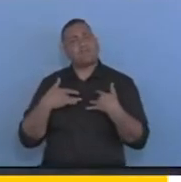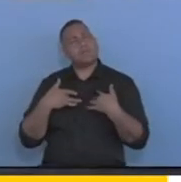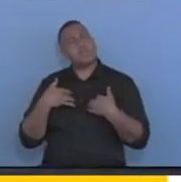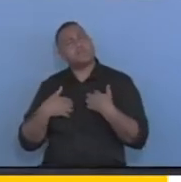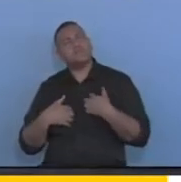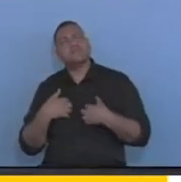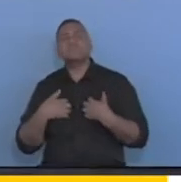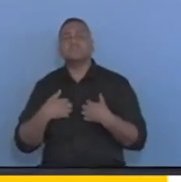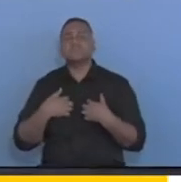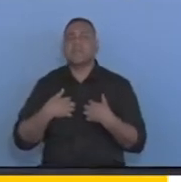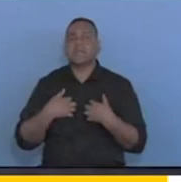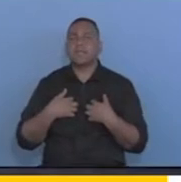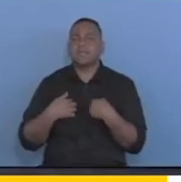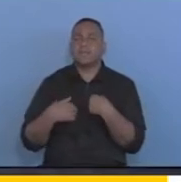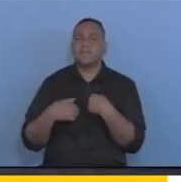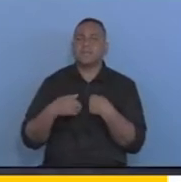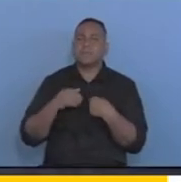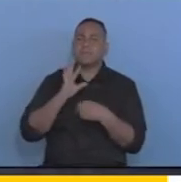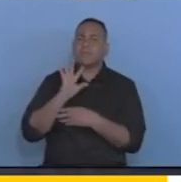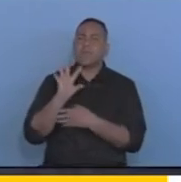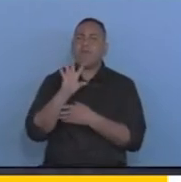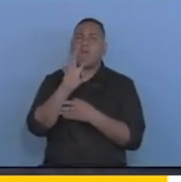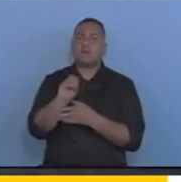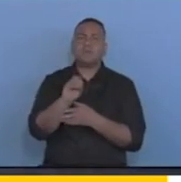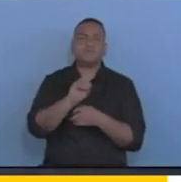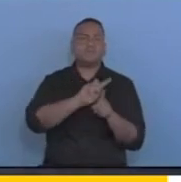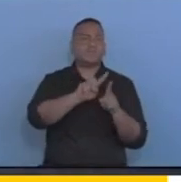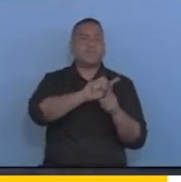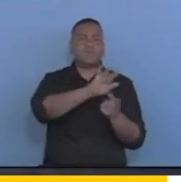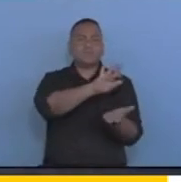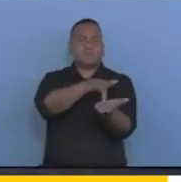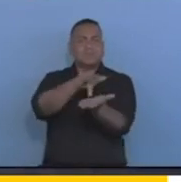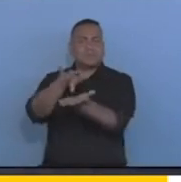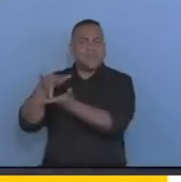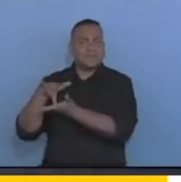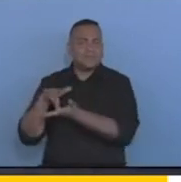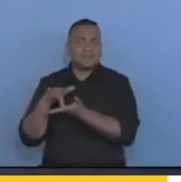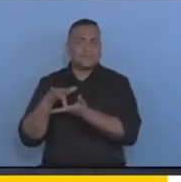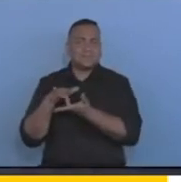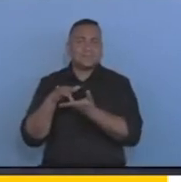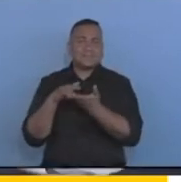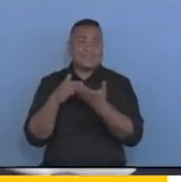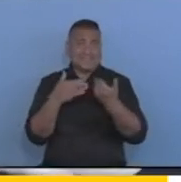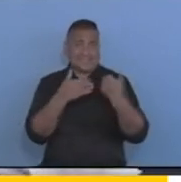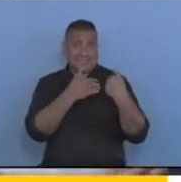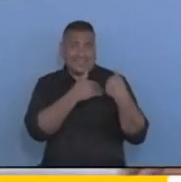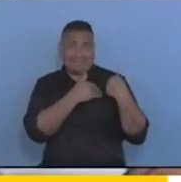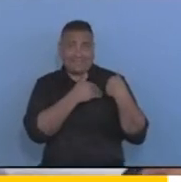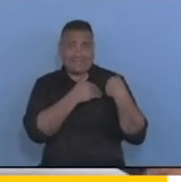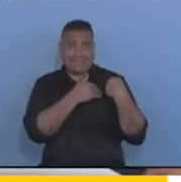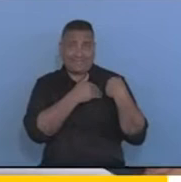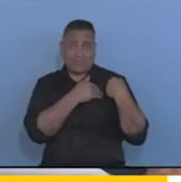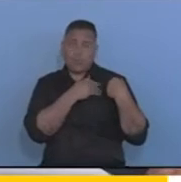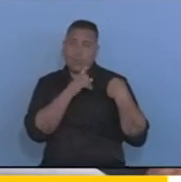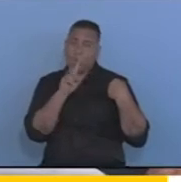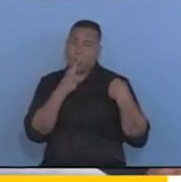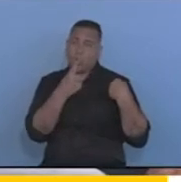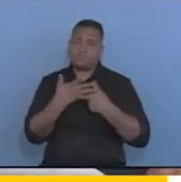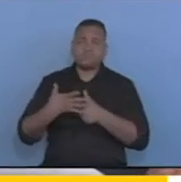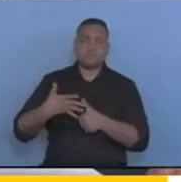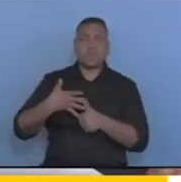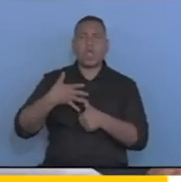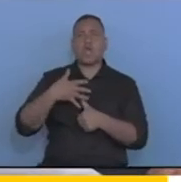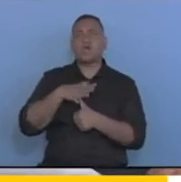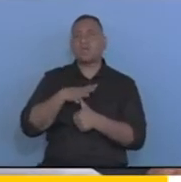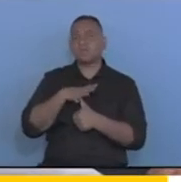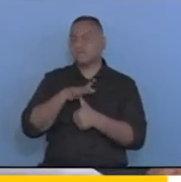of the facilities of what it is, safety is always first. Definitely, we need to adhere to all the safety